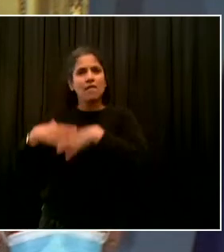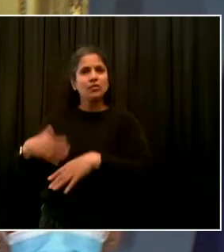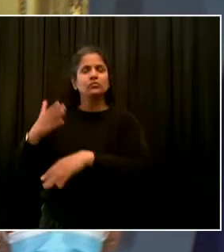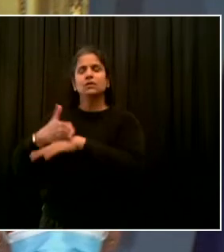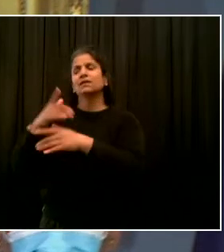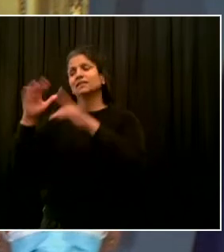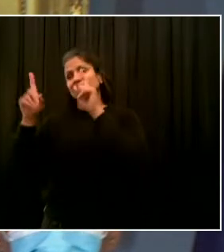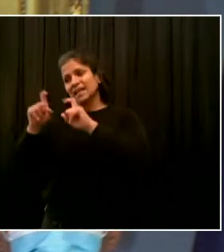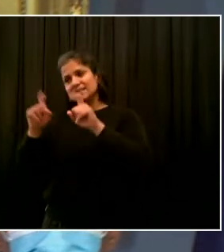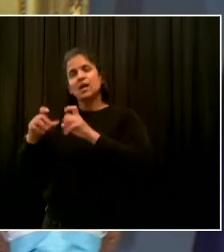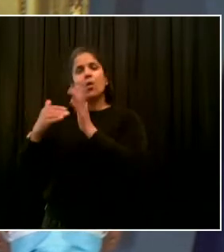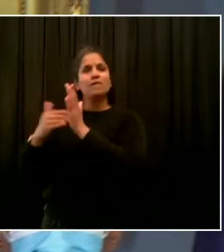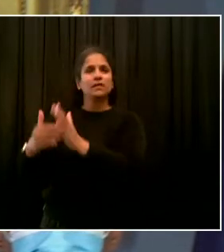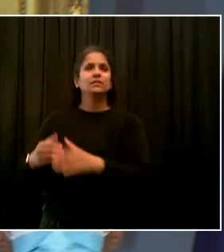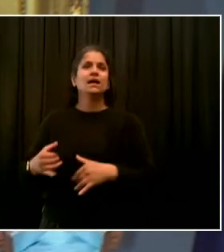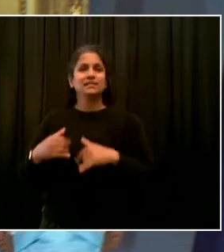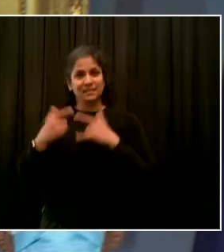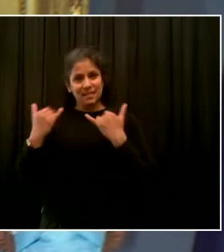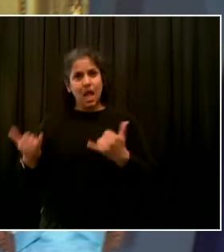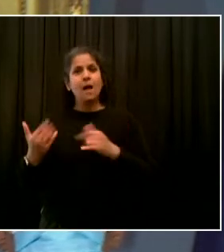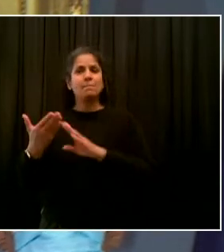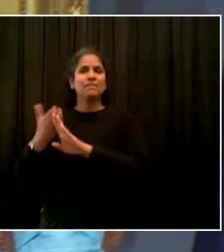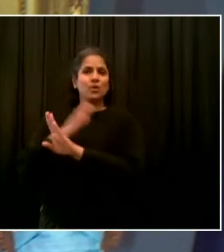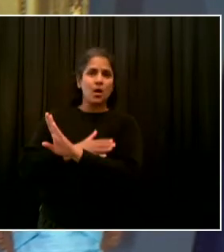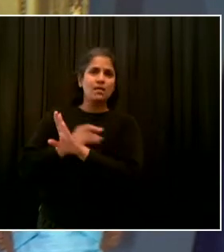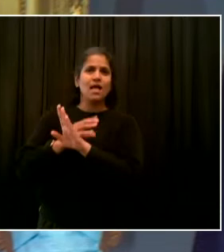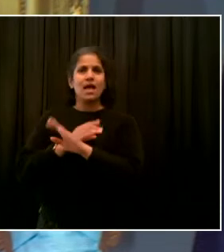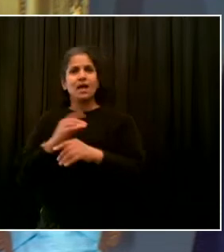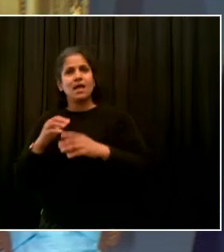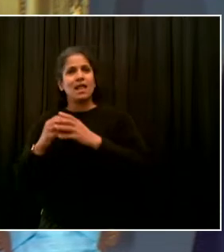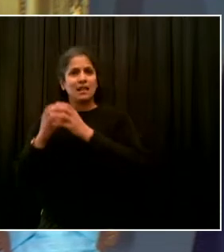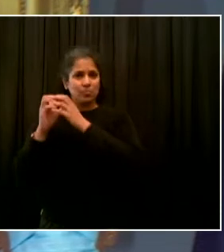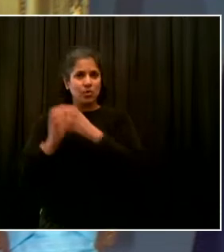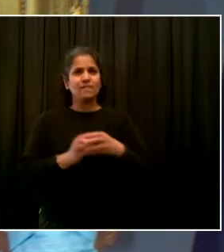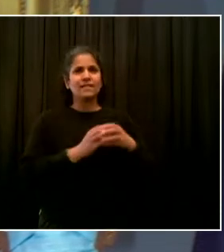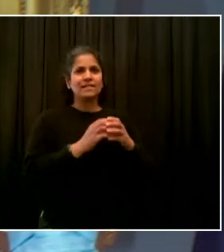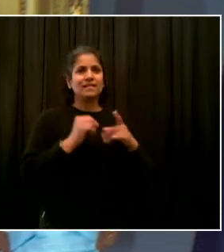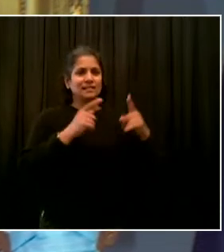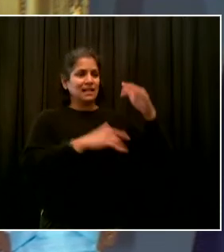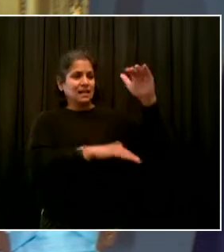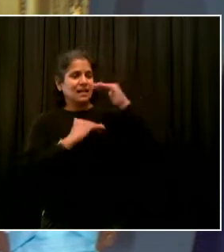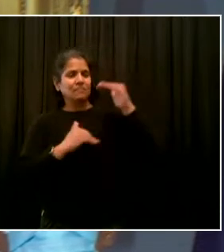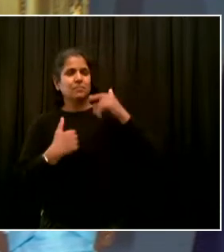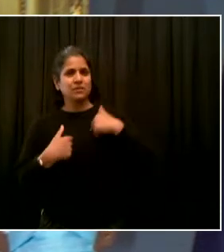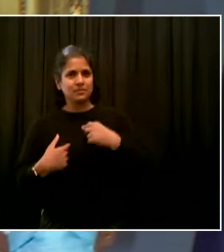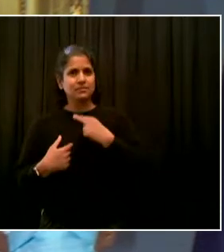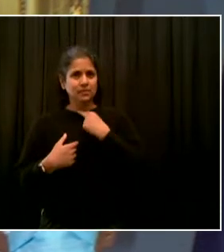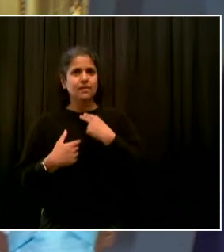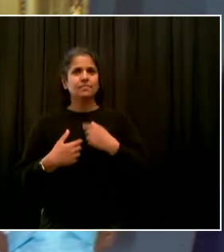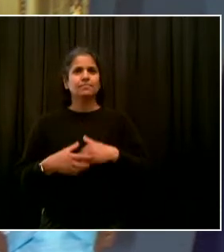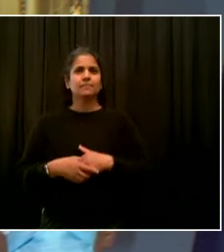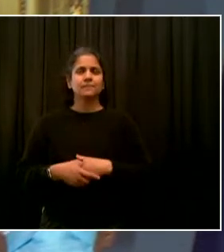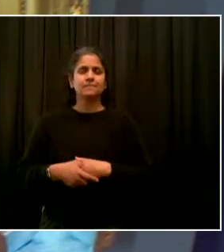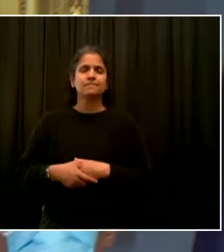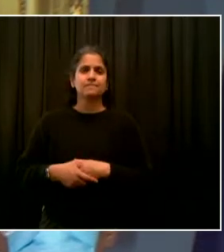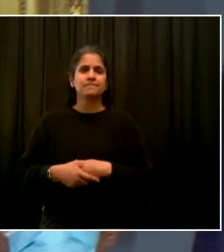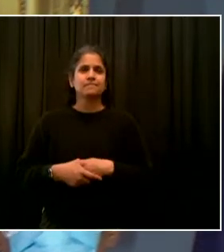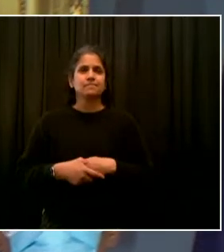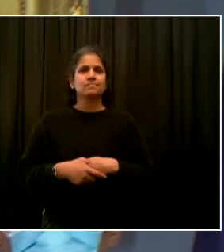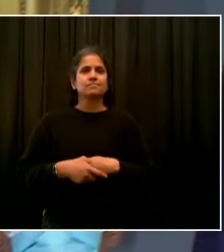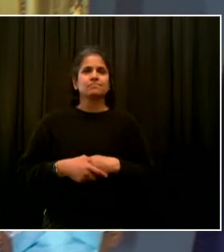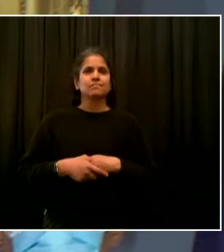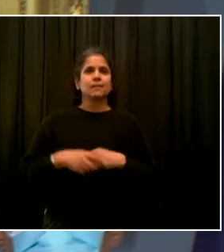now before we move into that level of risk, in the hope that we can actually do something about bending that